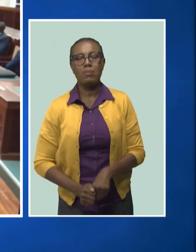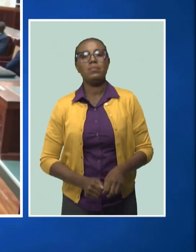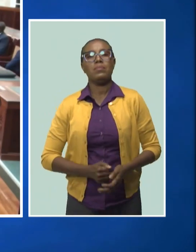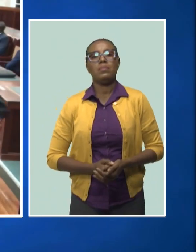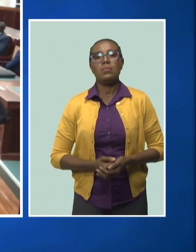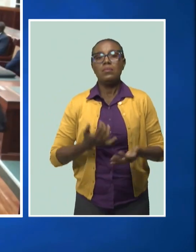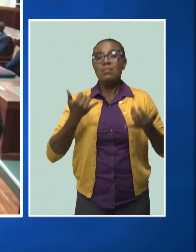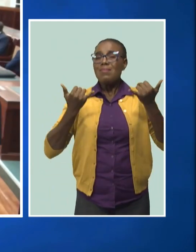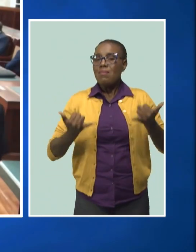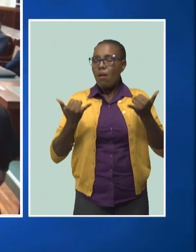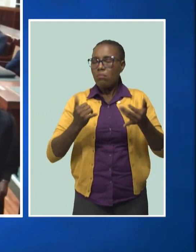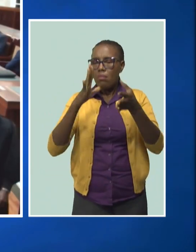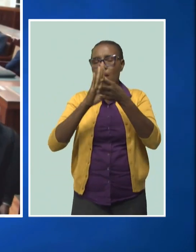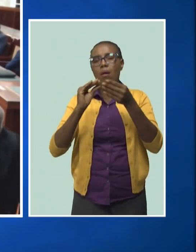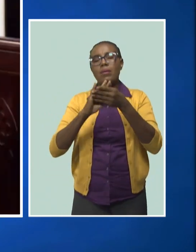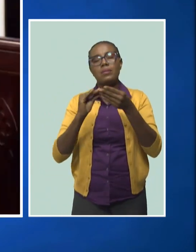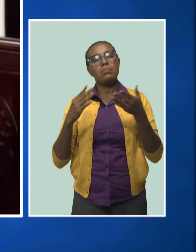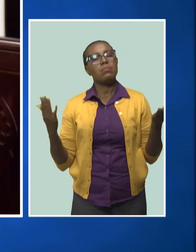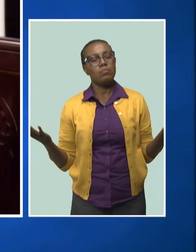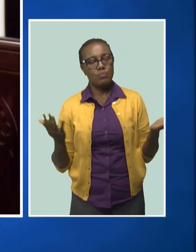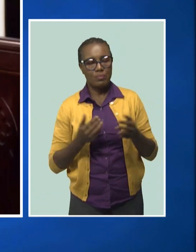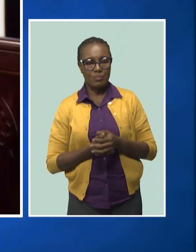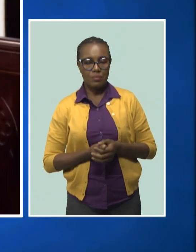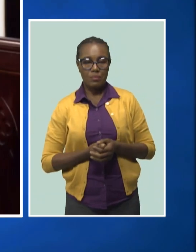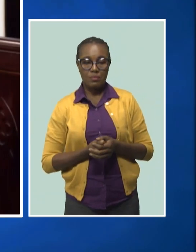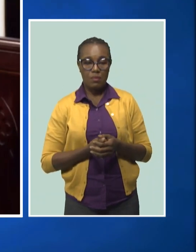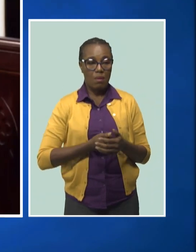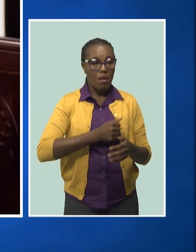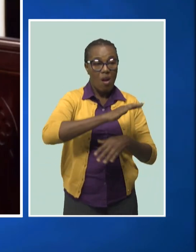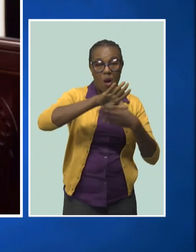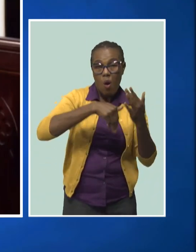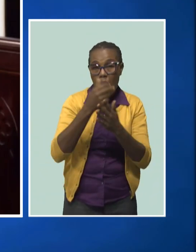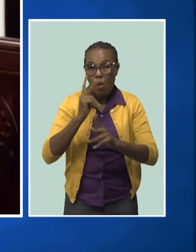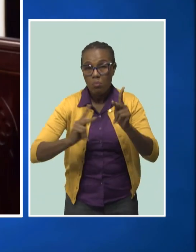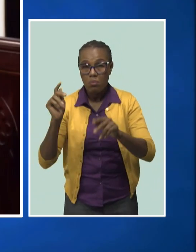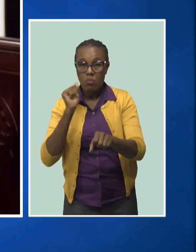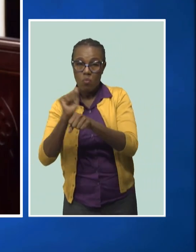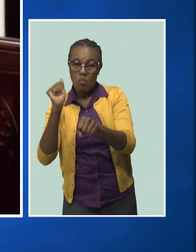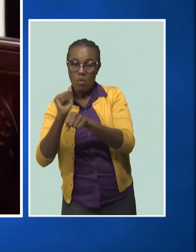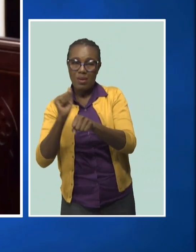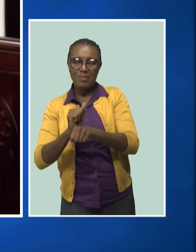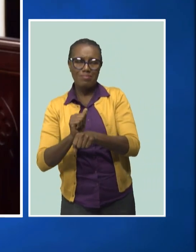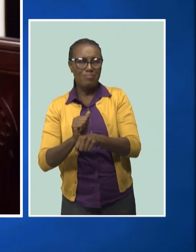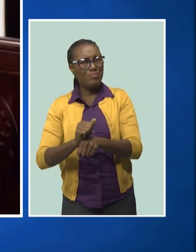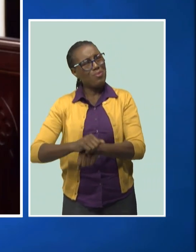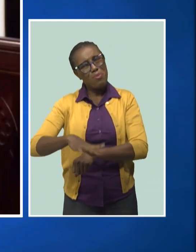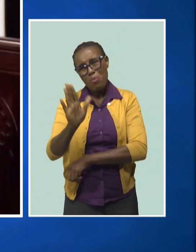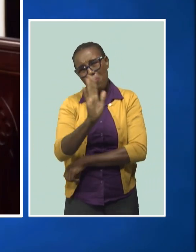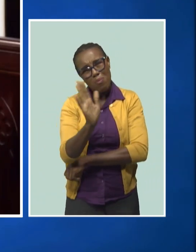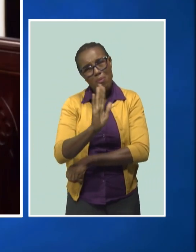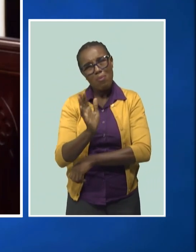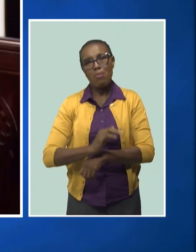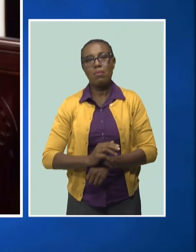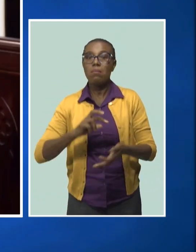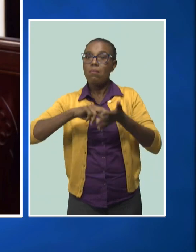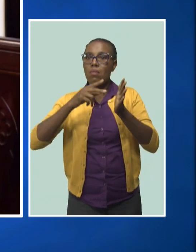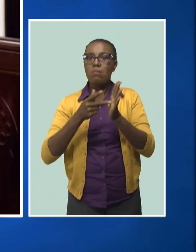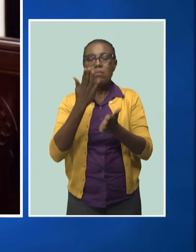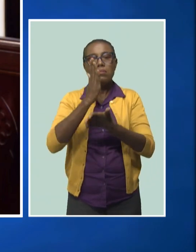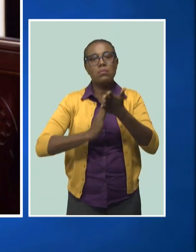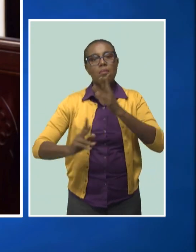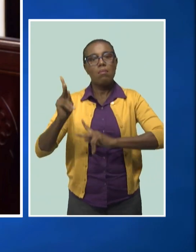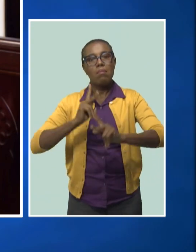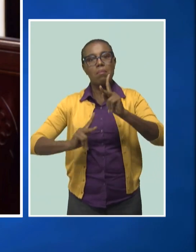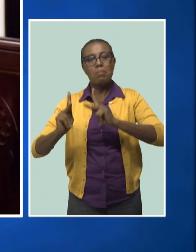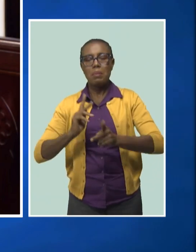Now, that is not to say, sir, that everybody is working. They're not. And that is not to say that there are not some people